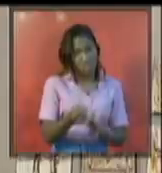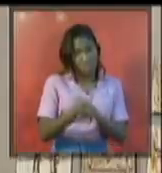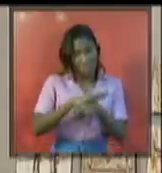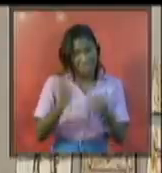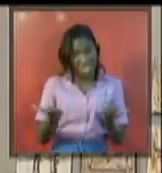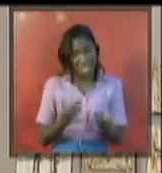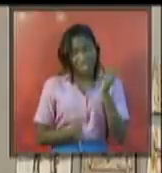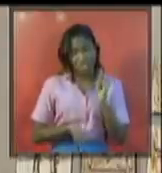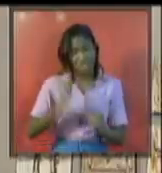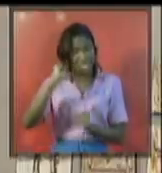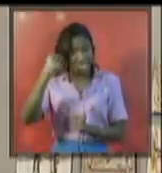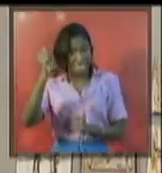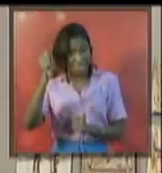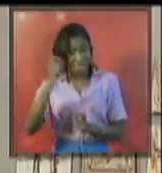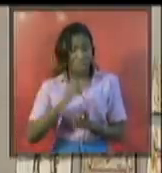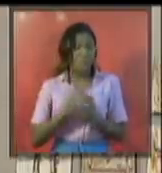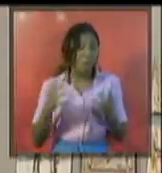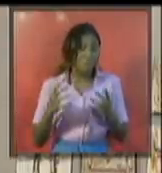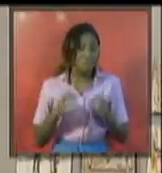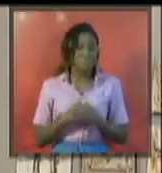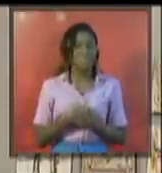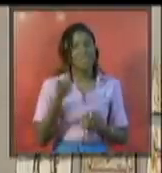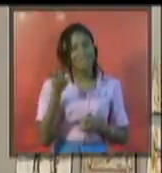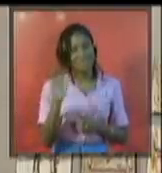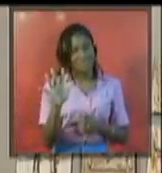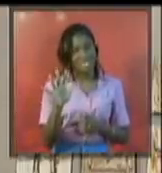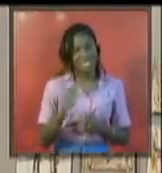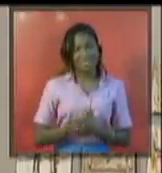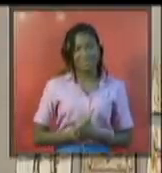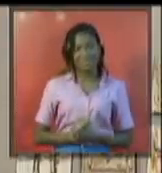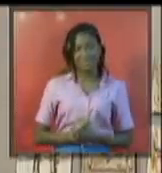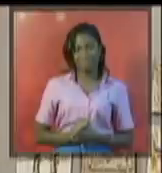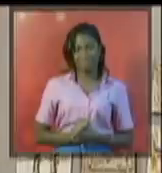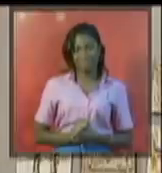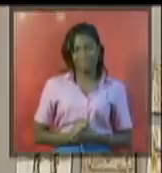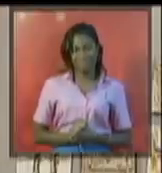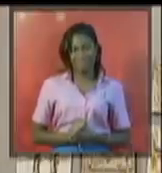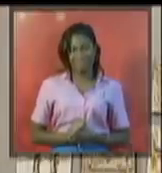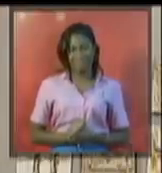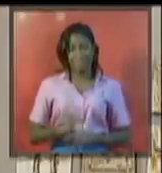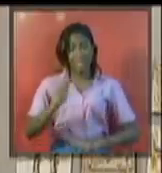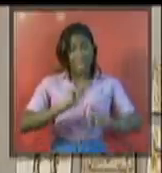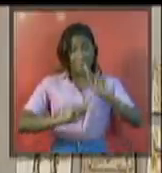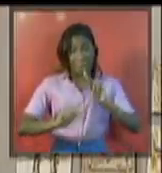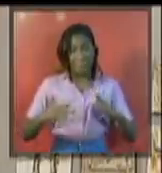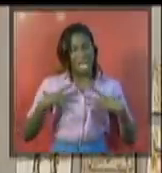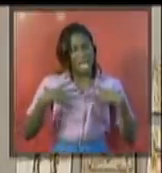and Tobago since the beginning of this epidemic now stands at 15. Patients